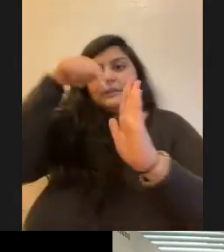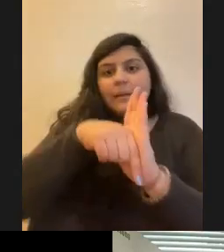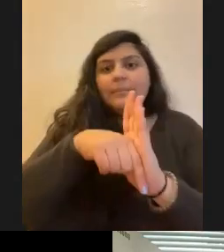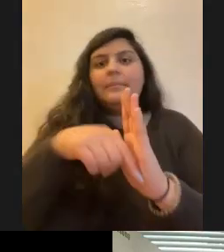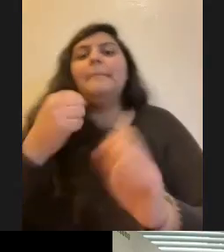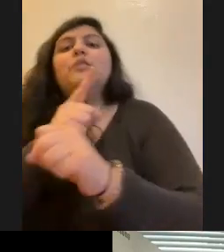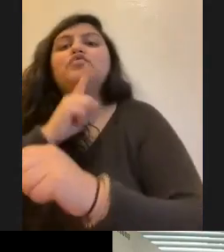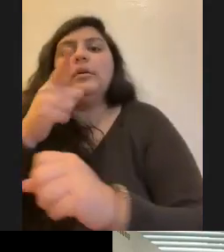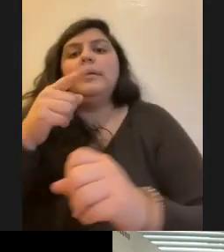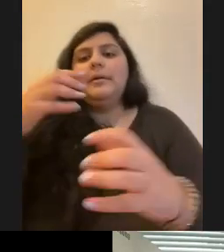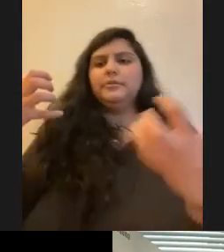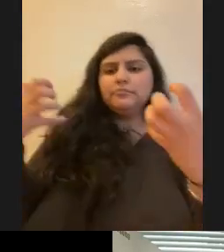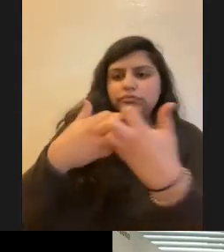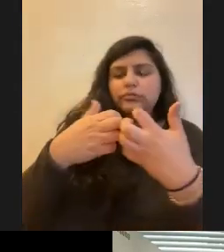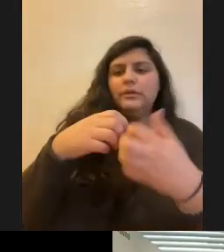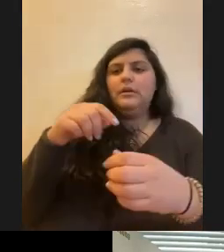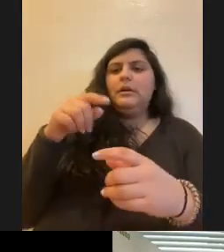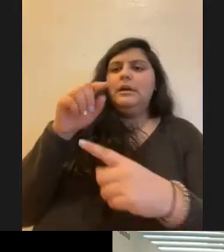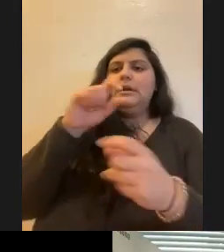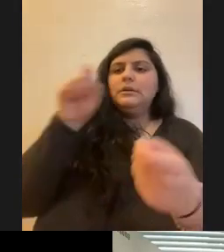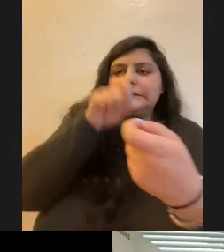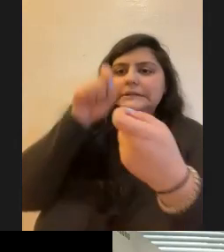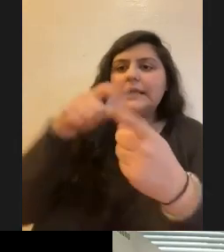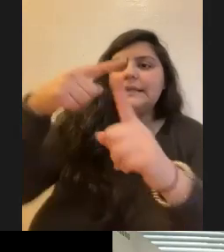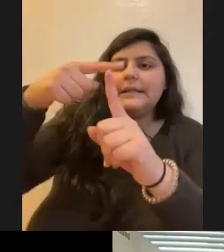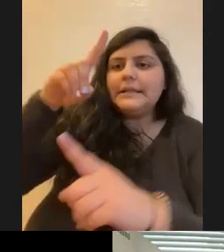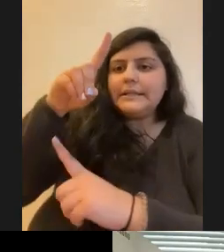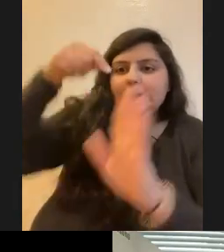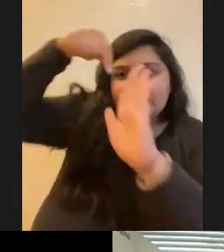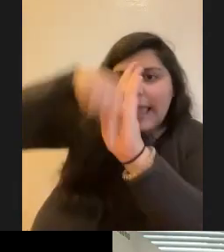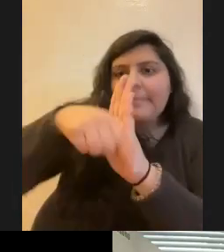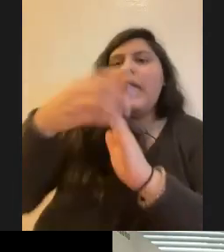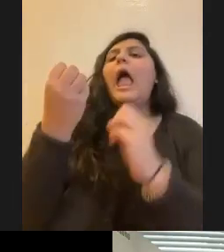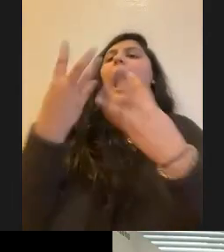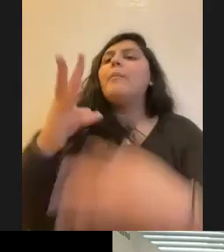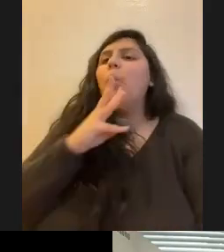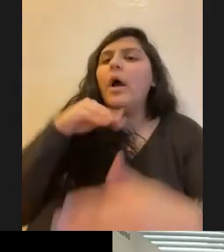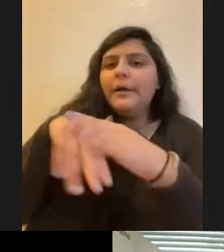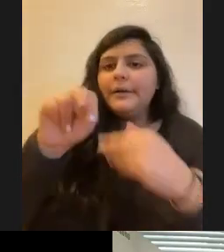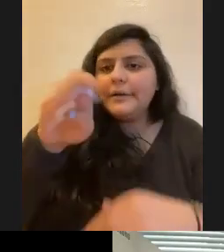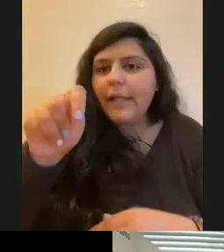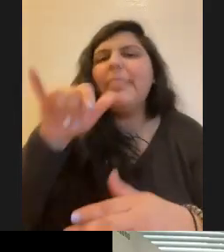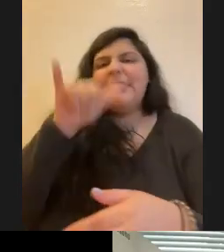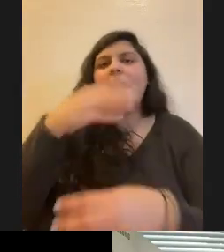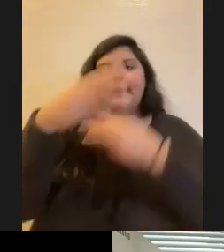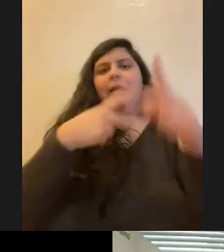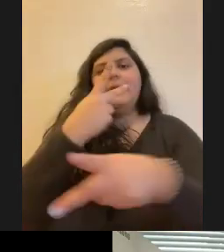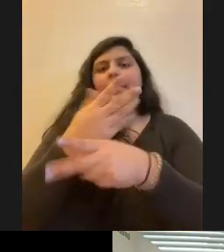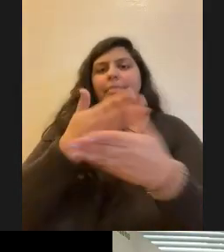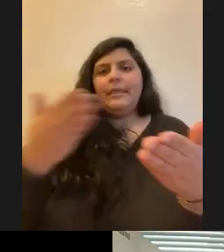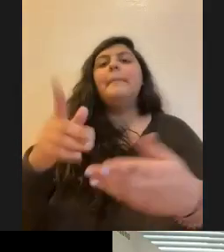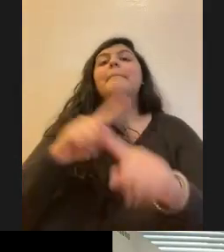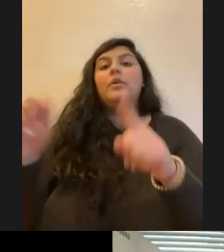target depth, hitting the target amount of water that has gone through our net, that type of stuff. But